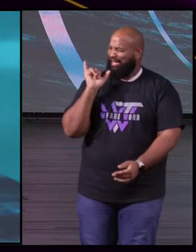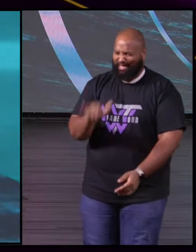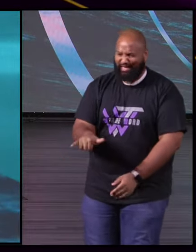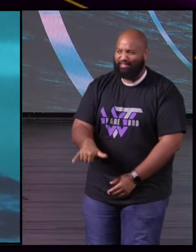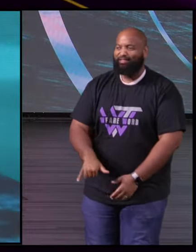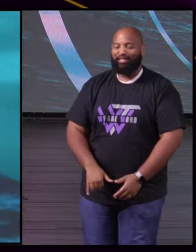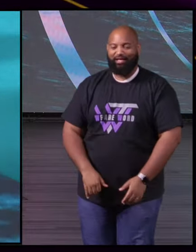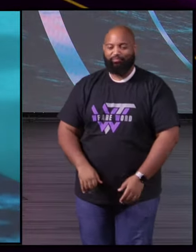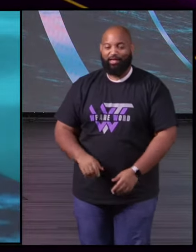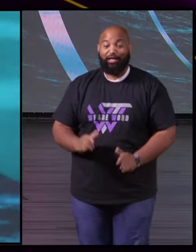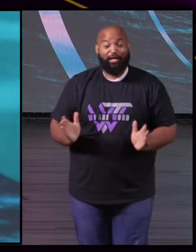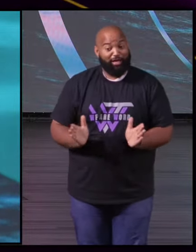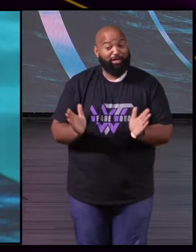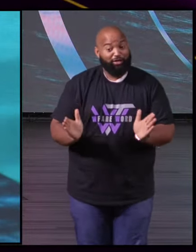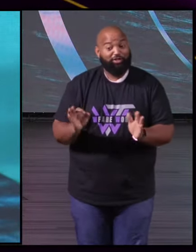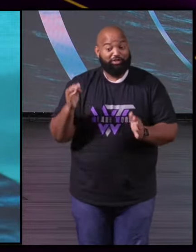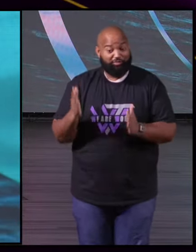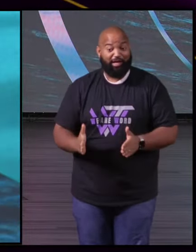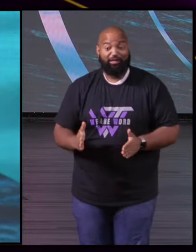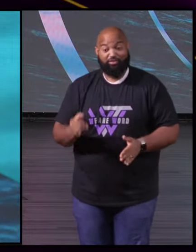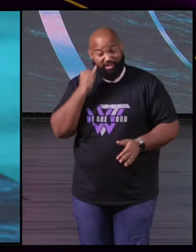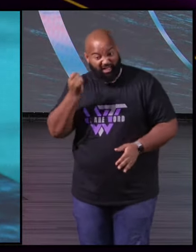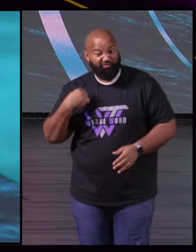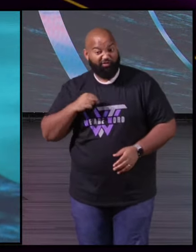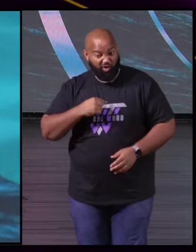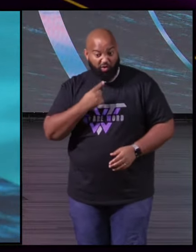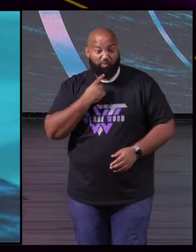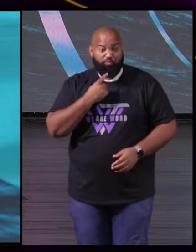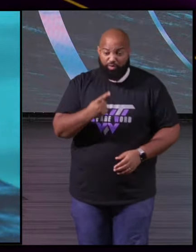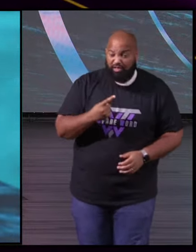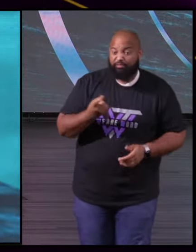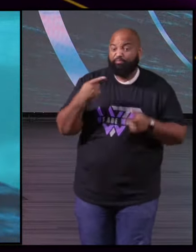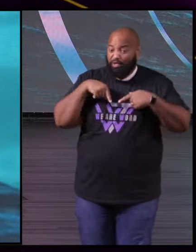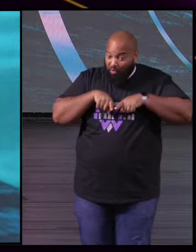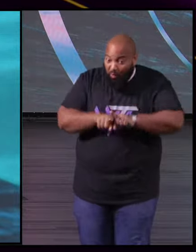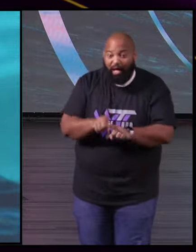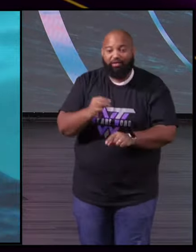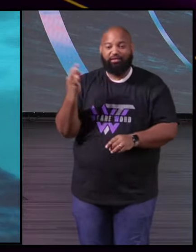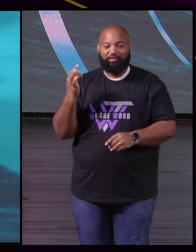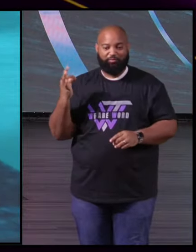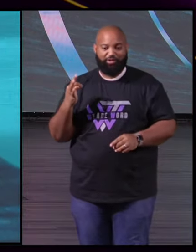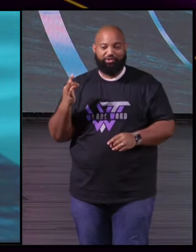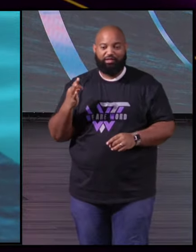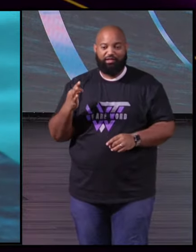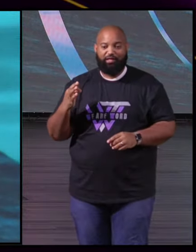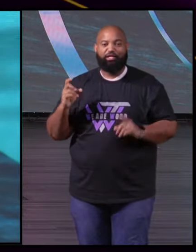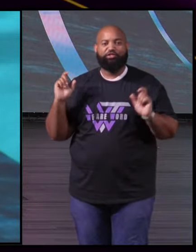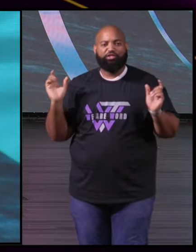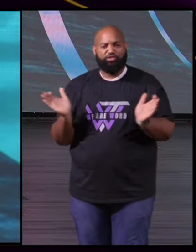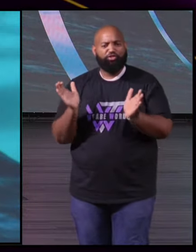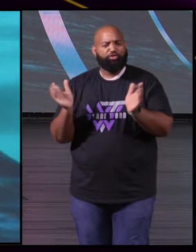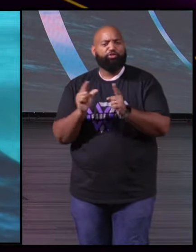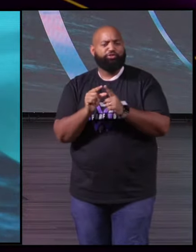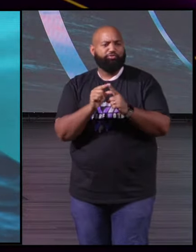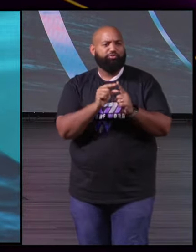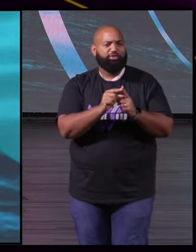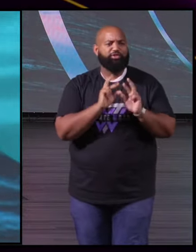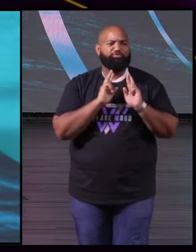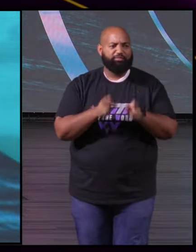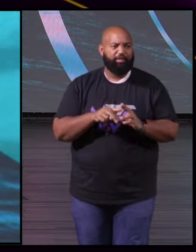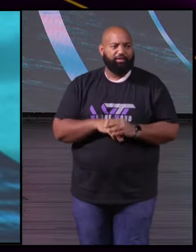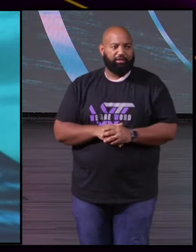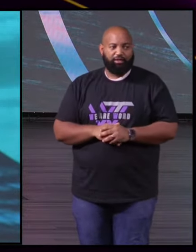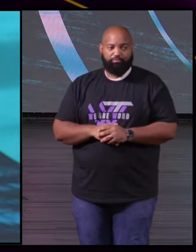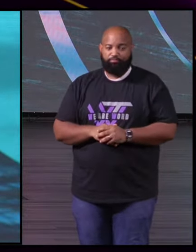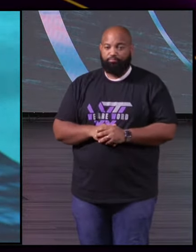as we found out on Tuesday night, right? Those of you who were in Bible study Tuesday night, amen. And so we want you to respond. You